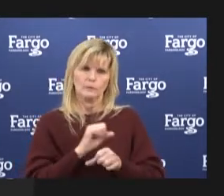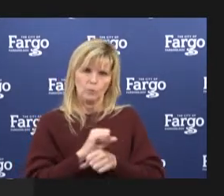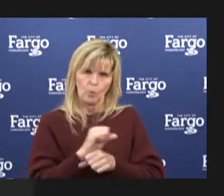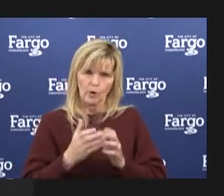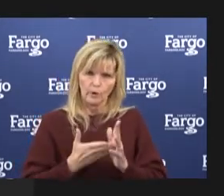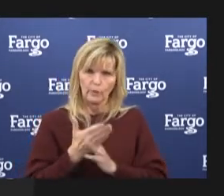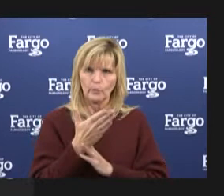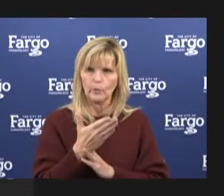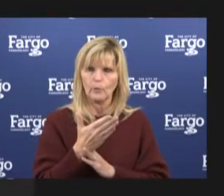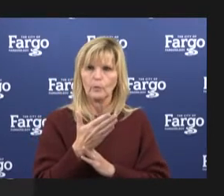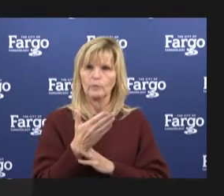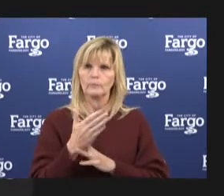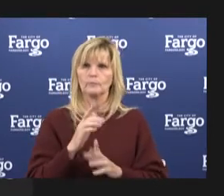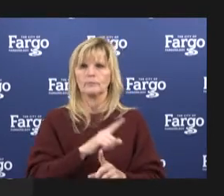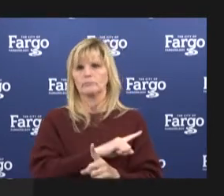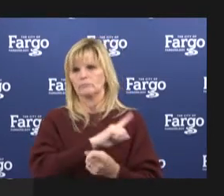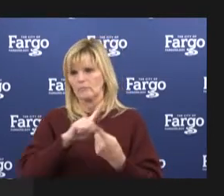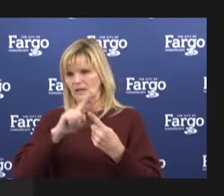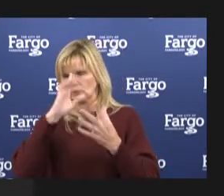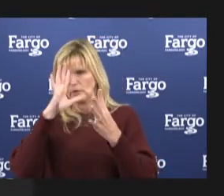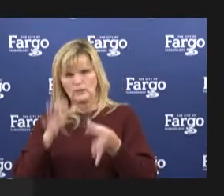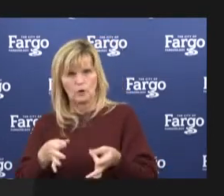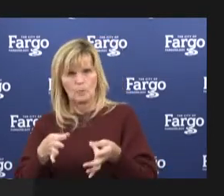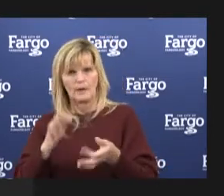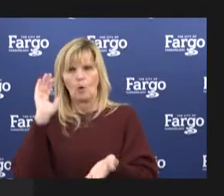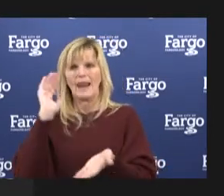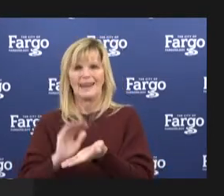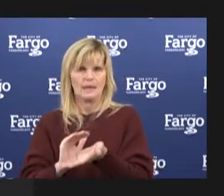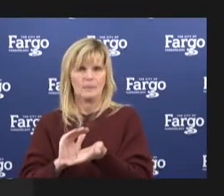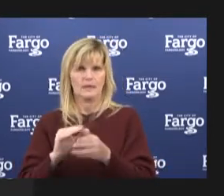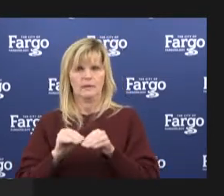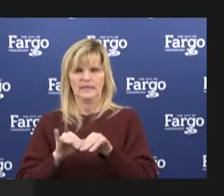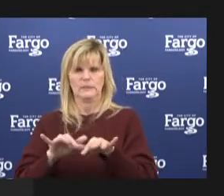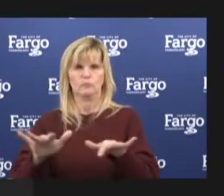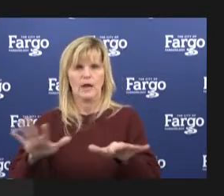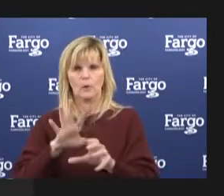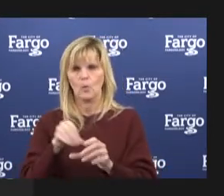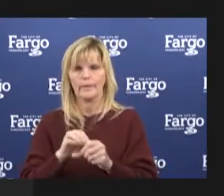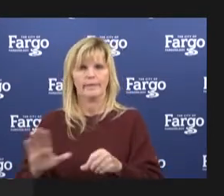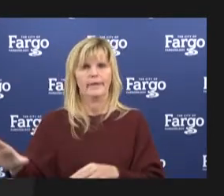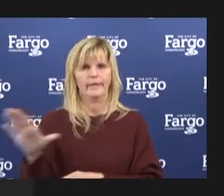the helping to determine limit the spread in their